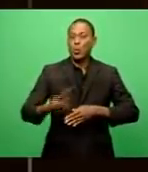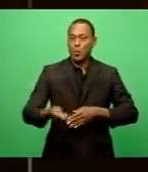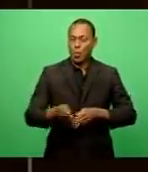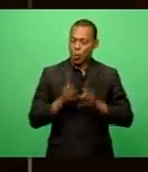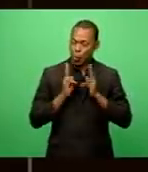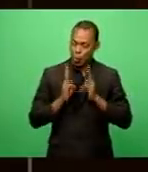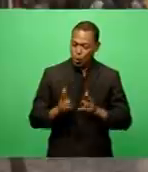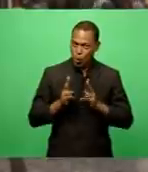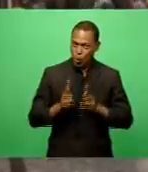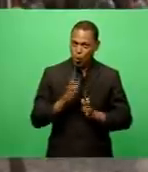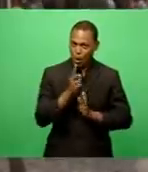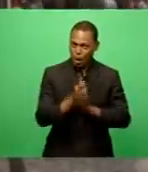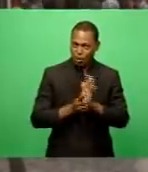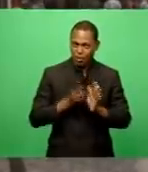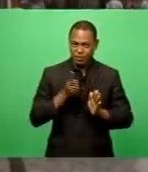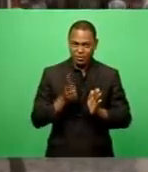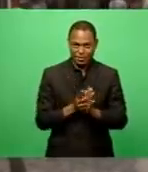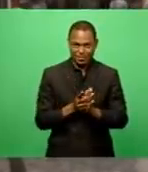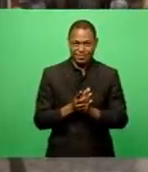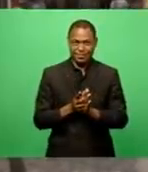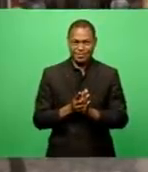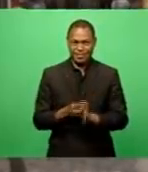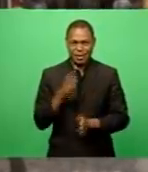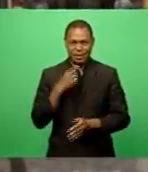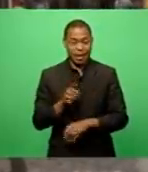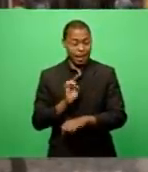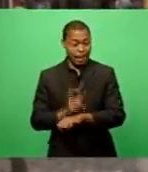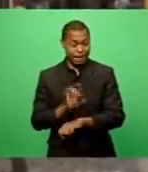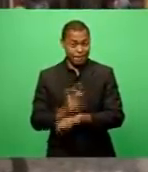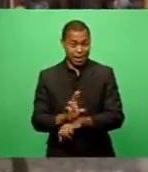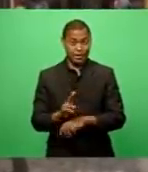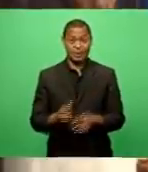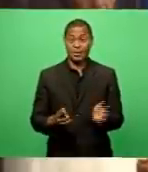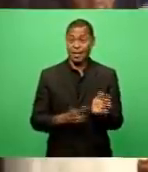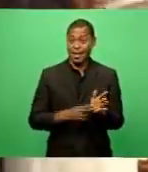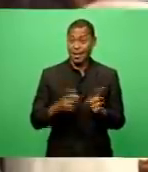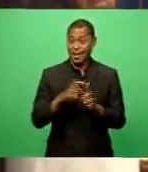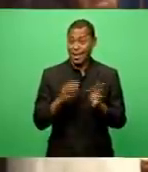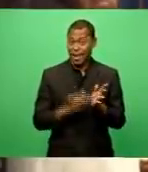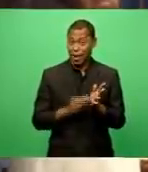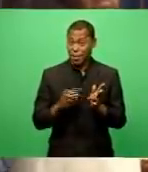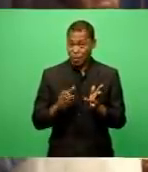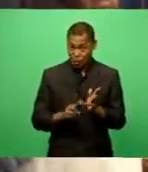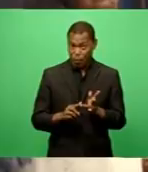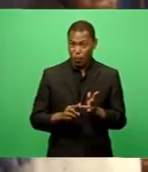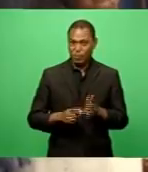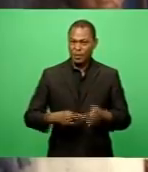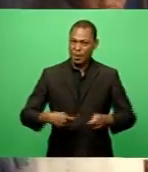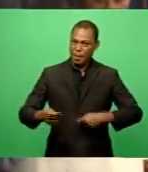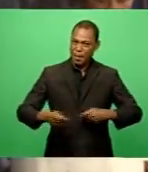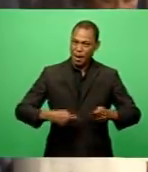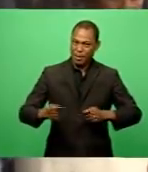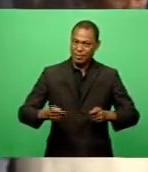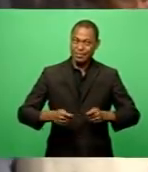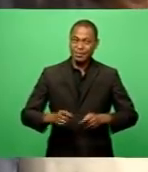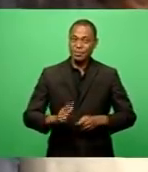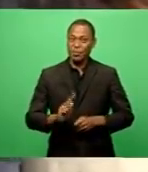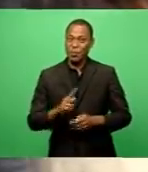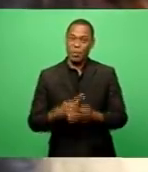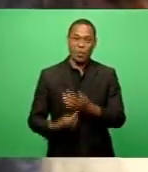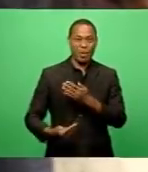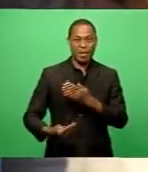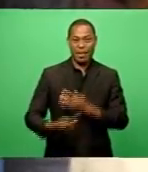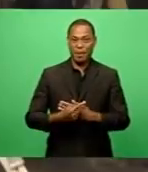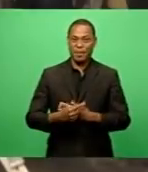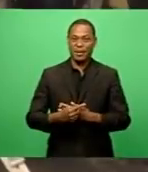operating hours. Pfeiffer says as per the advice of the National Disaster Management Office, municipal councils removed market structures on the roadsides